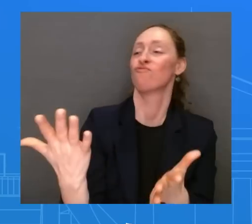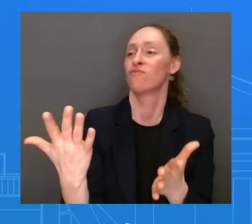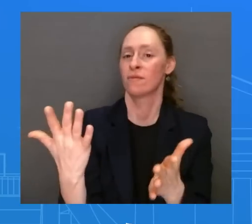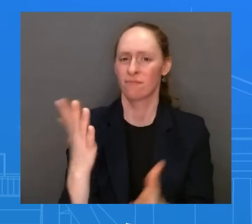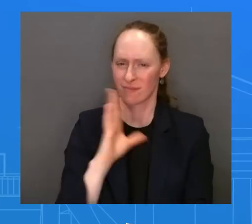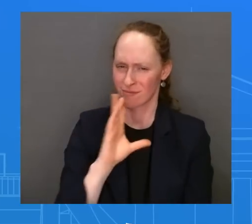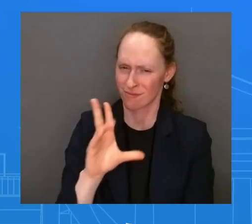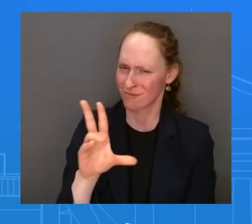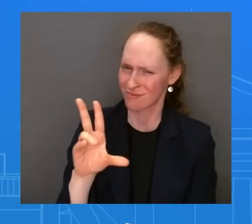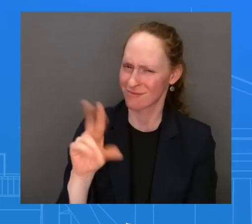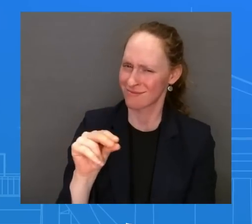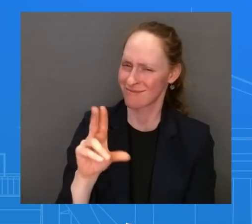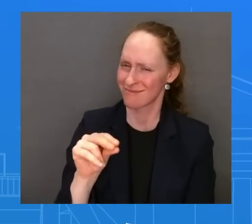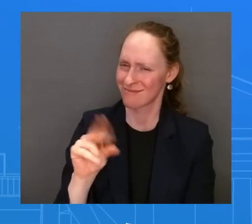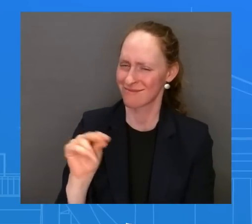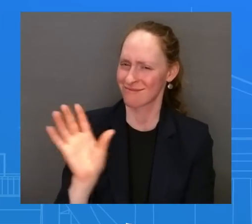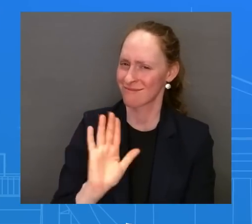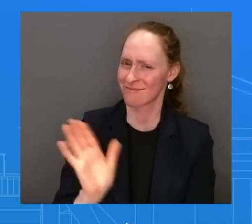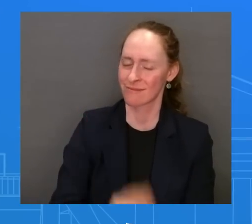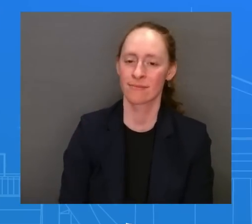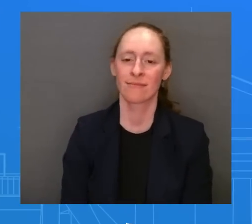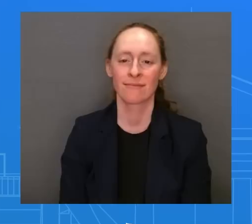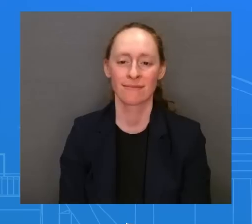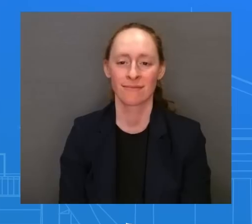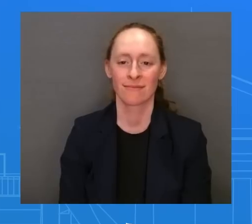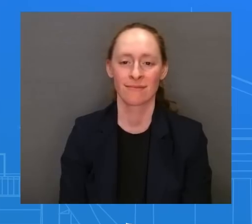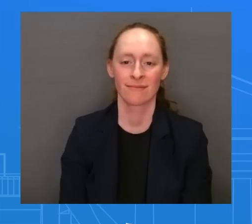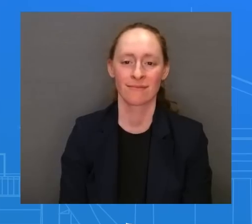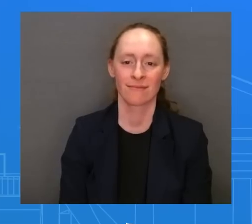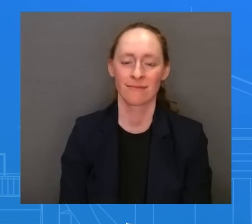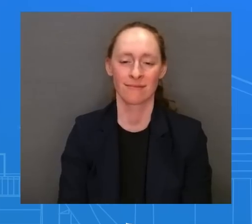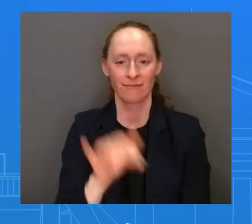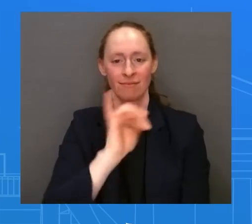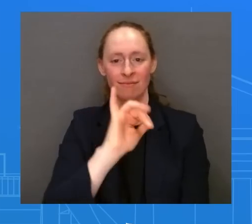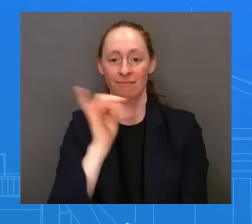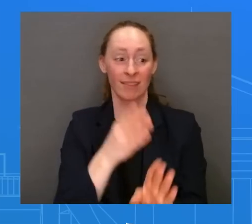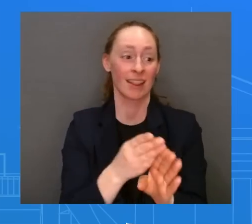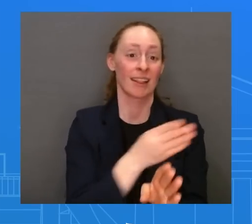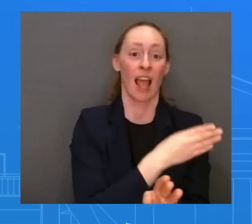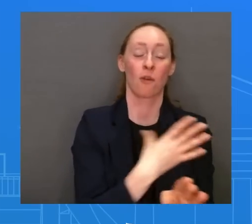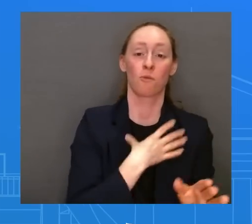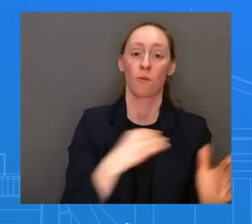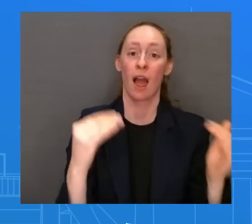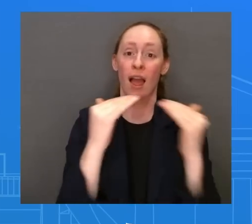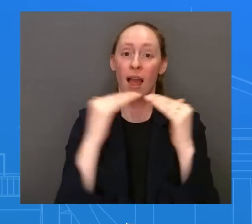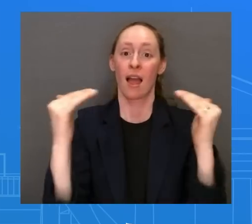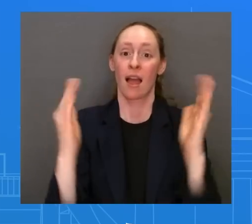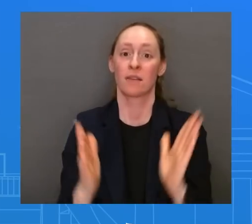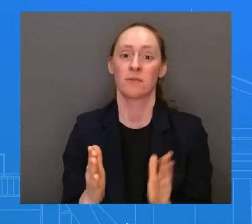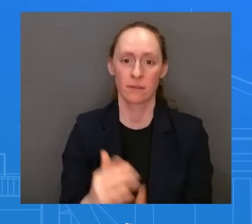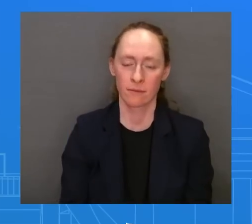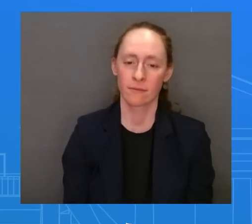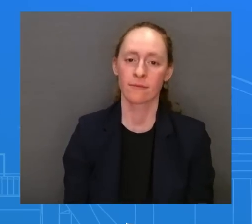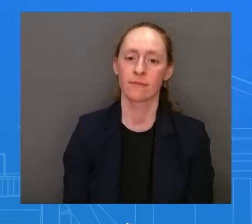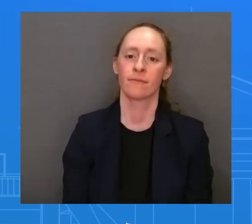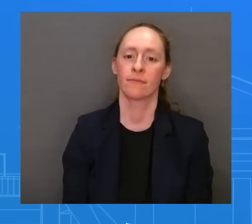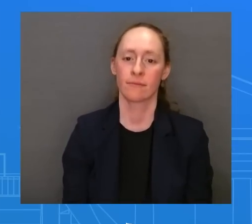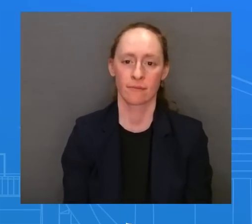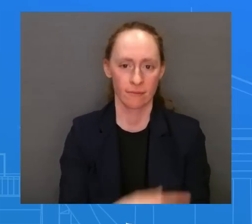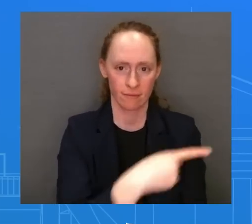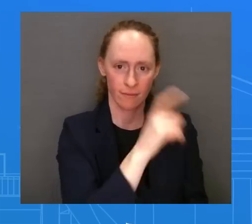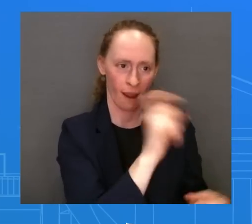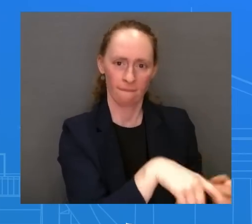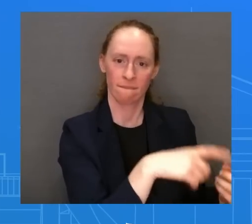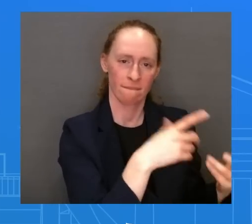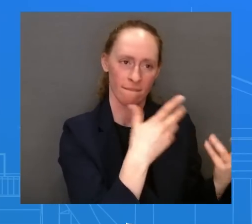administration would have done too because part of their thinking was they were going to have to turn this material over it was turned over appropriately and